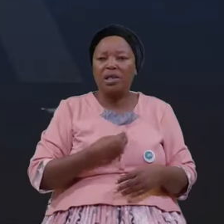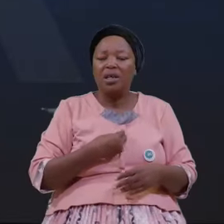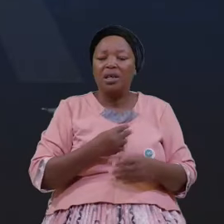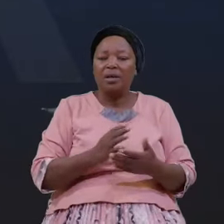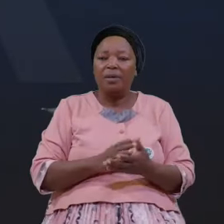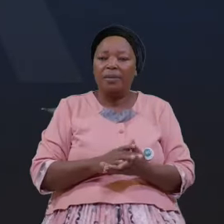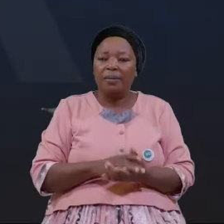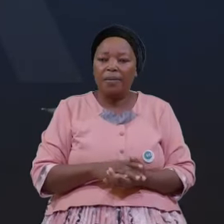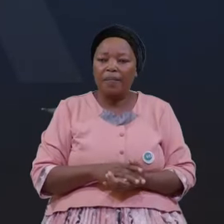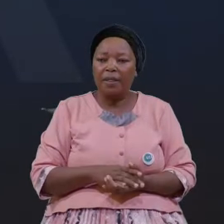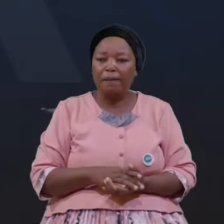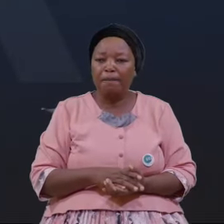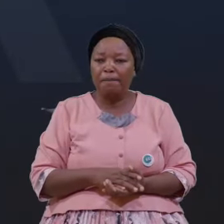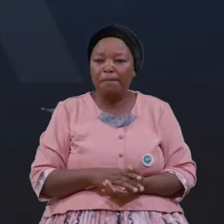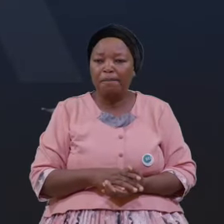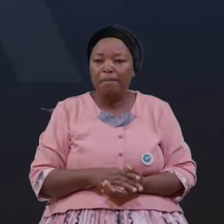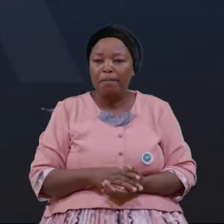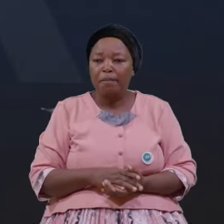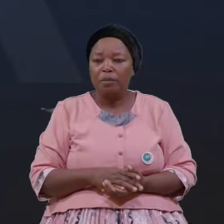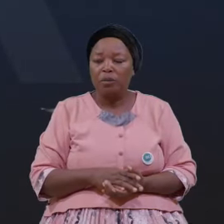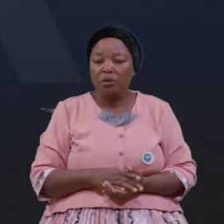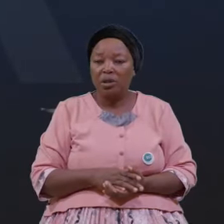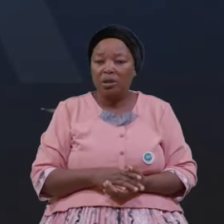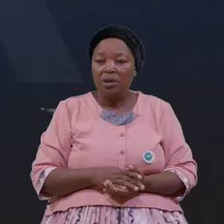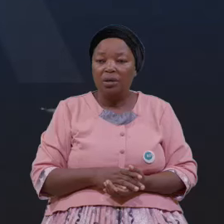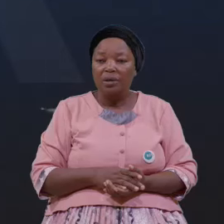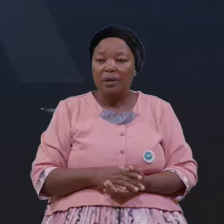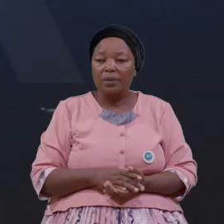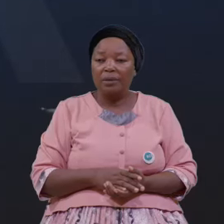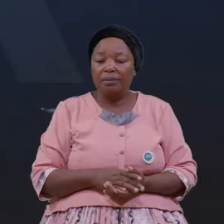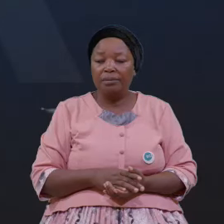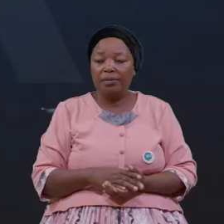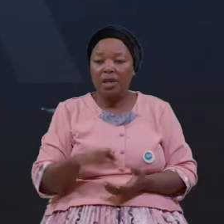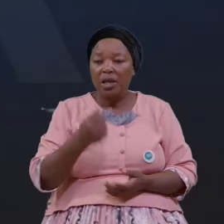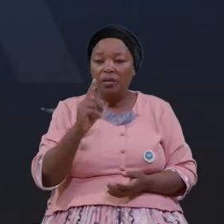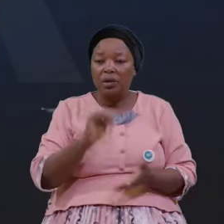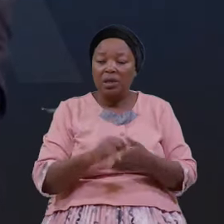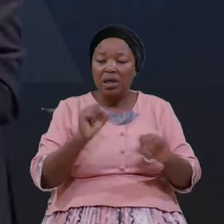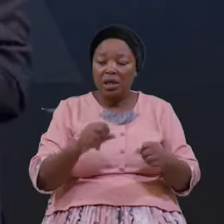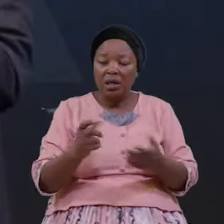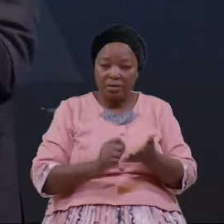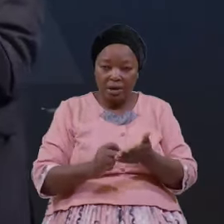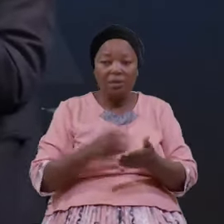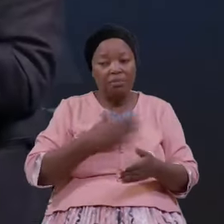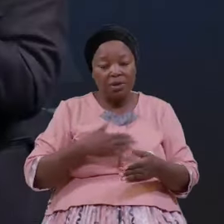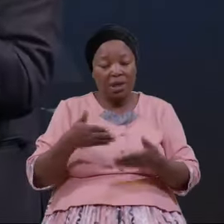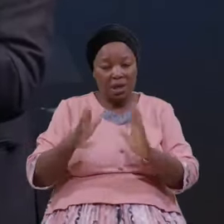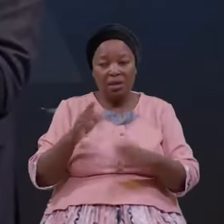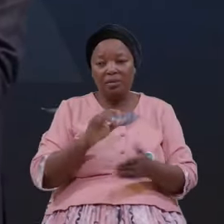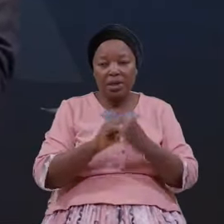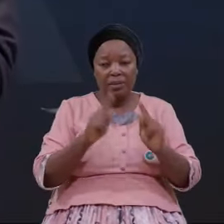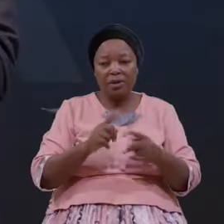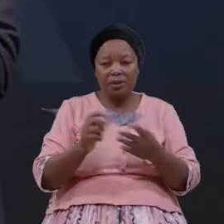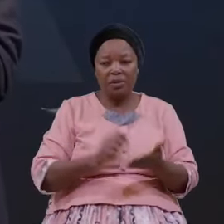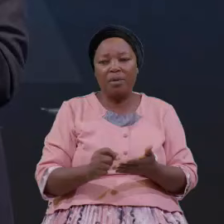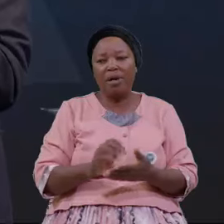Those who can write, please, allow them to write. Since we have virus, give it to them to write. And